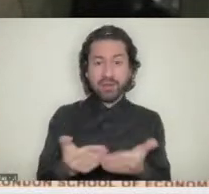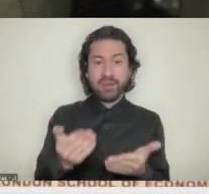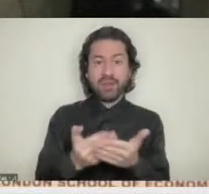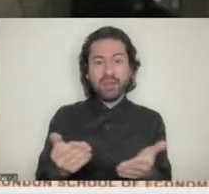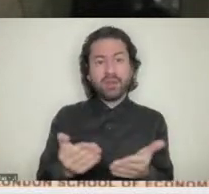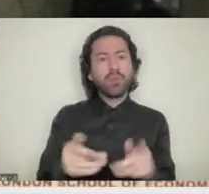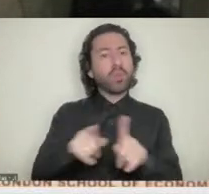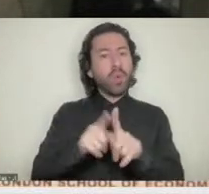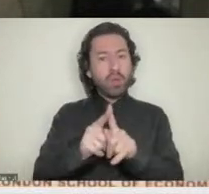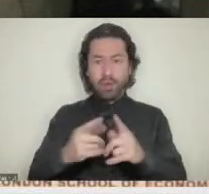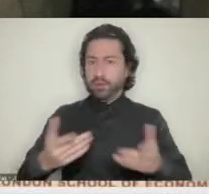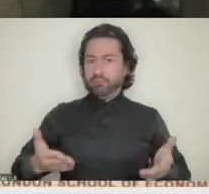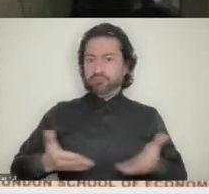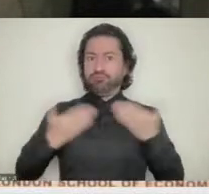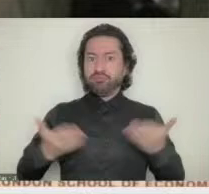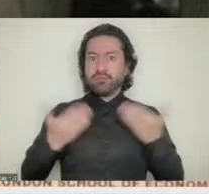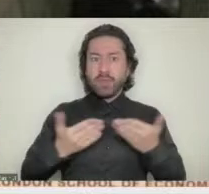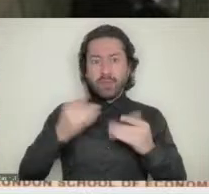Now,